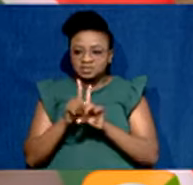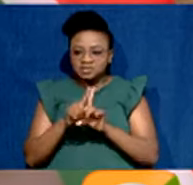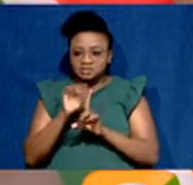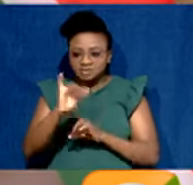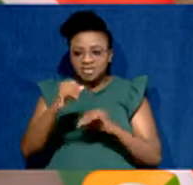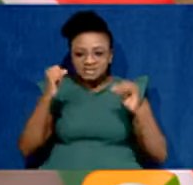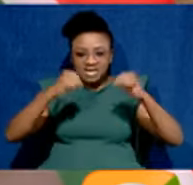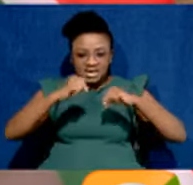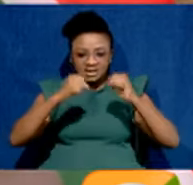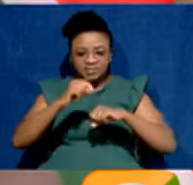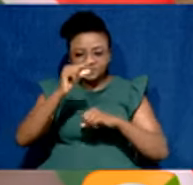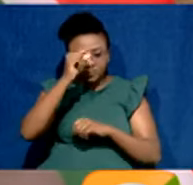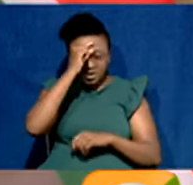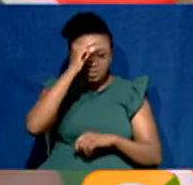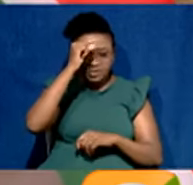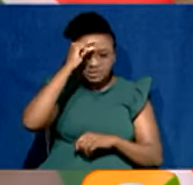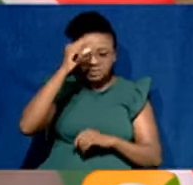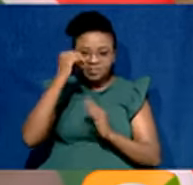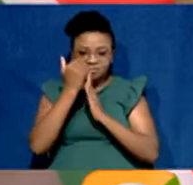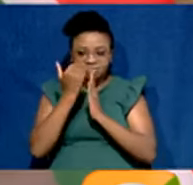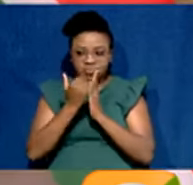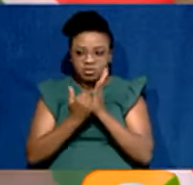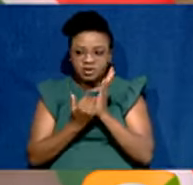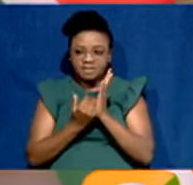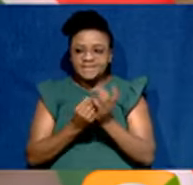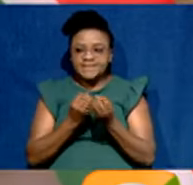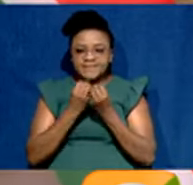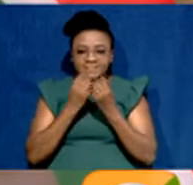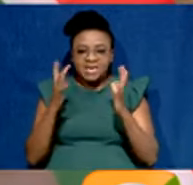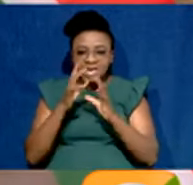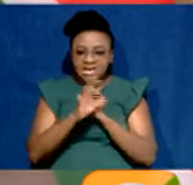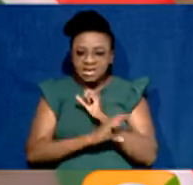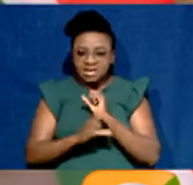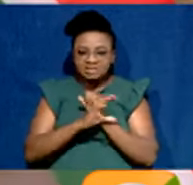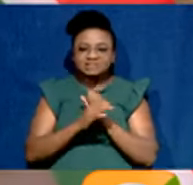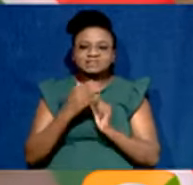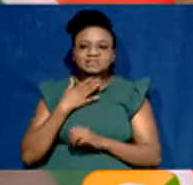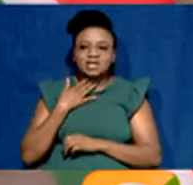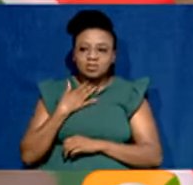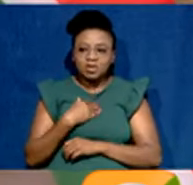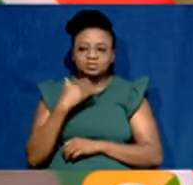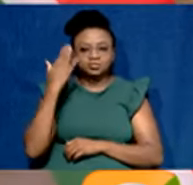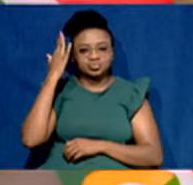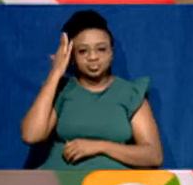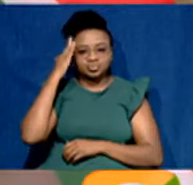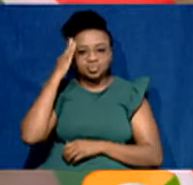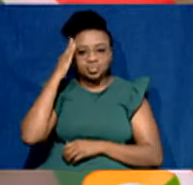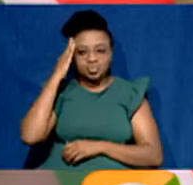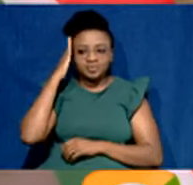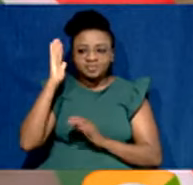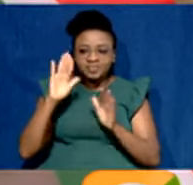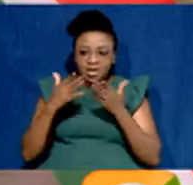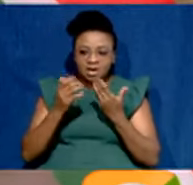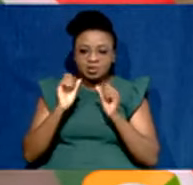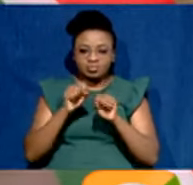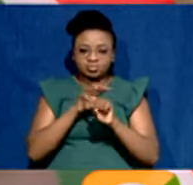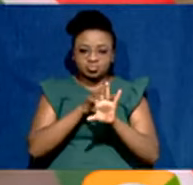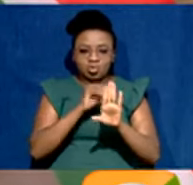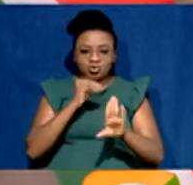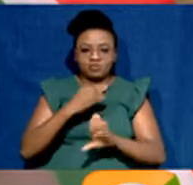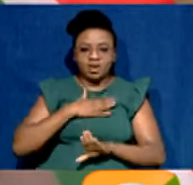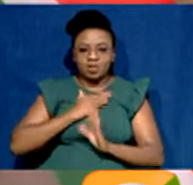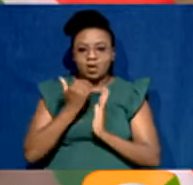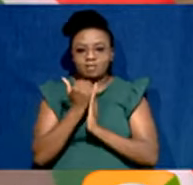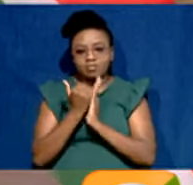government-to-government product or program, many countries are seeking to know how they can copy that